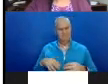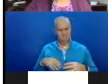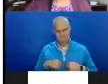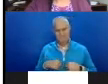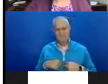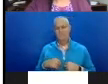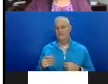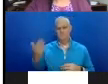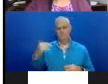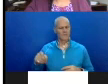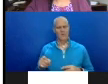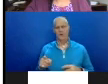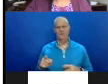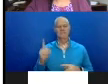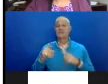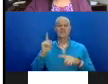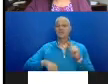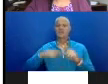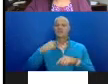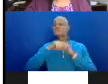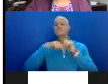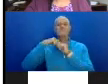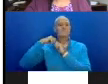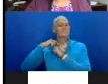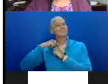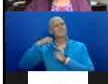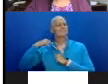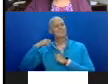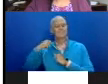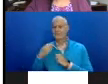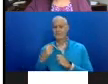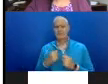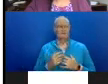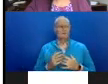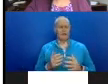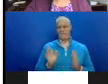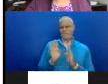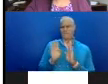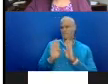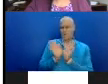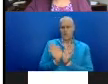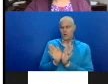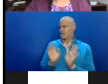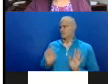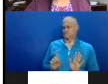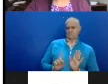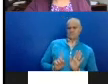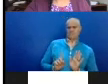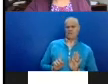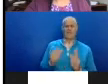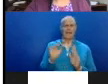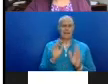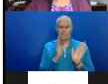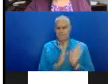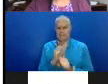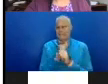on, she wasn't able to wear scarves. She always had to have her back to the corner in a restaurant. She always had a safety plan for 20